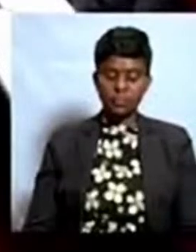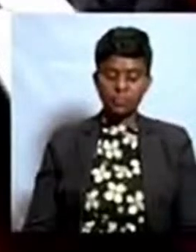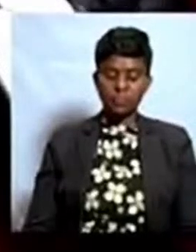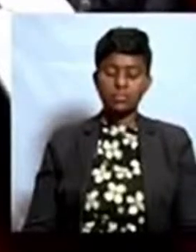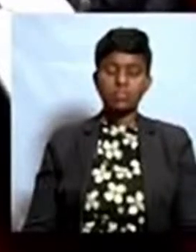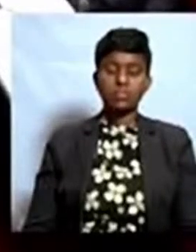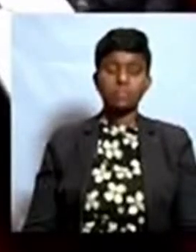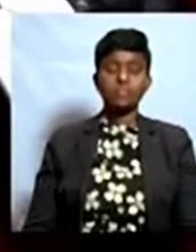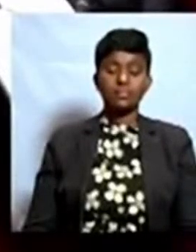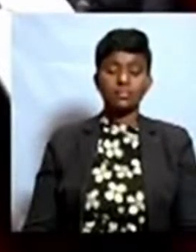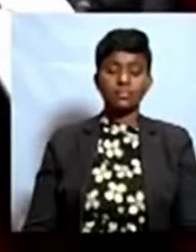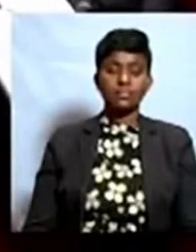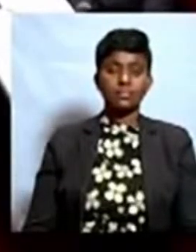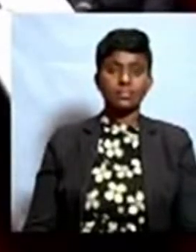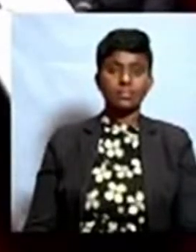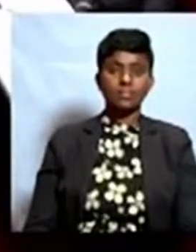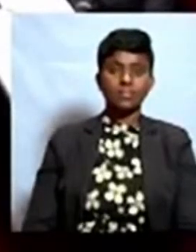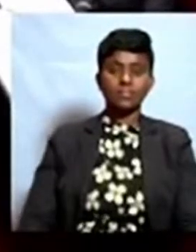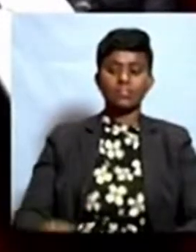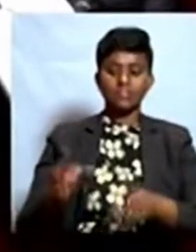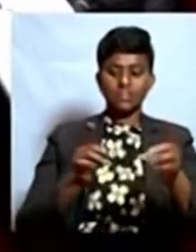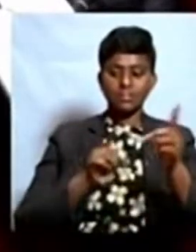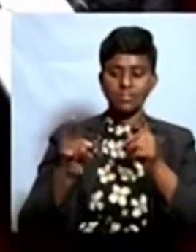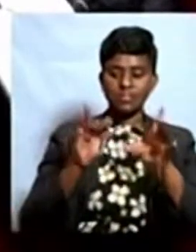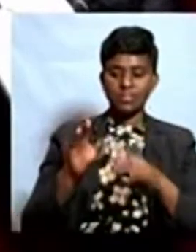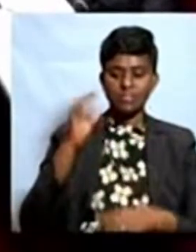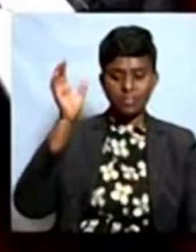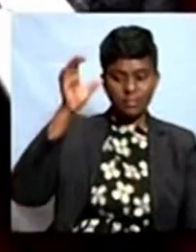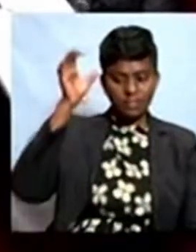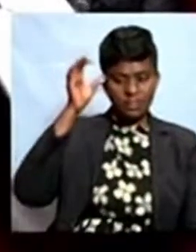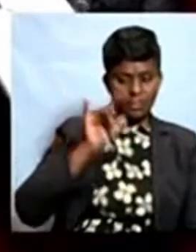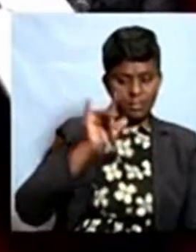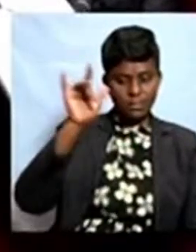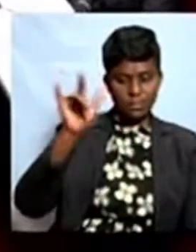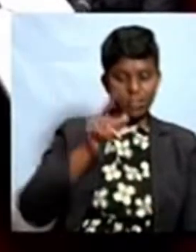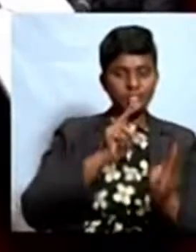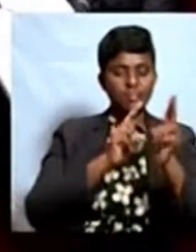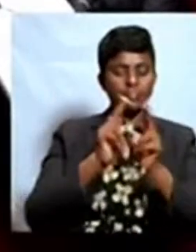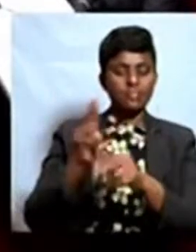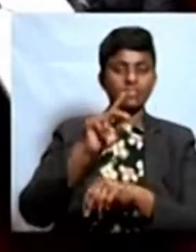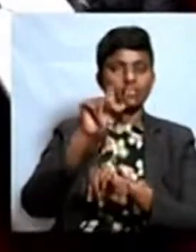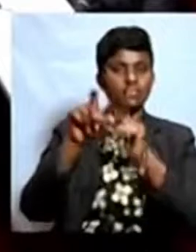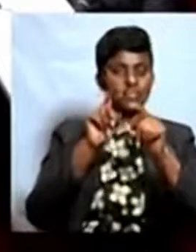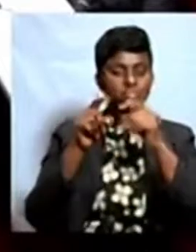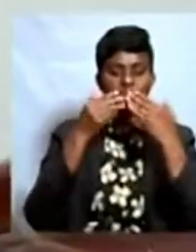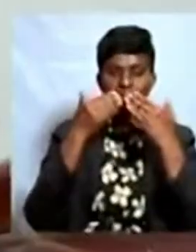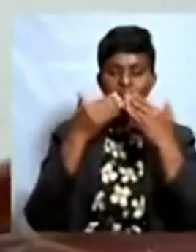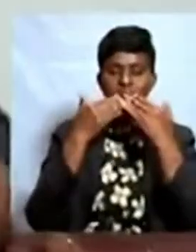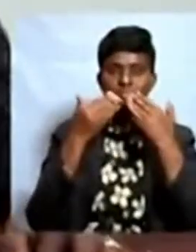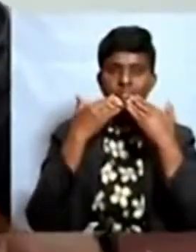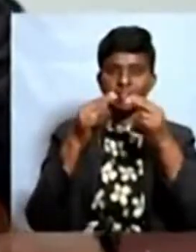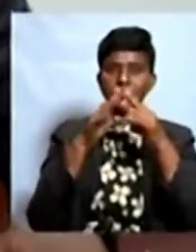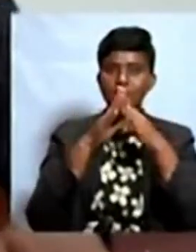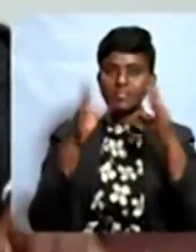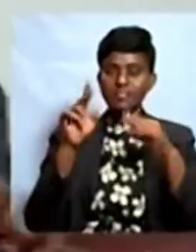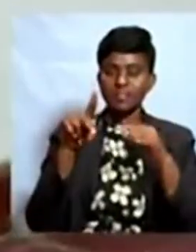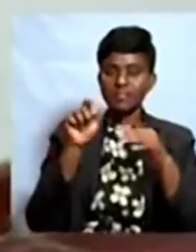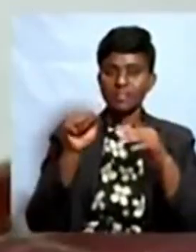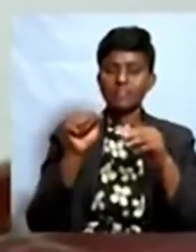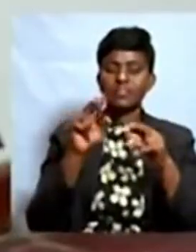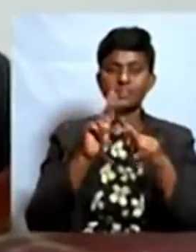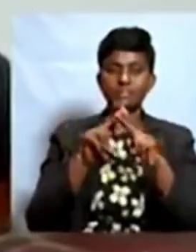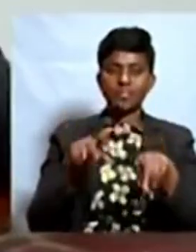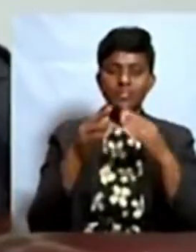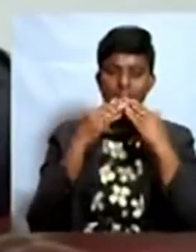Okay. I will let the Director from Civil Aviation answer the question. Okay. Thank you very much, PS, and thank you,